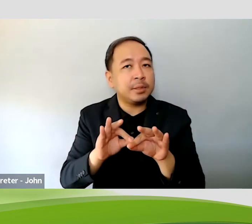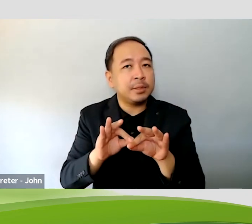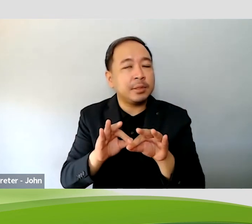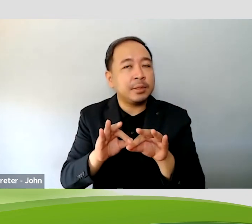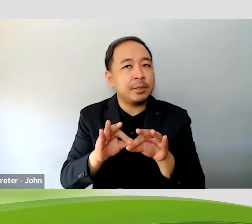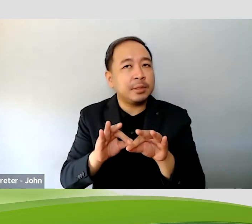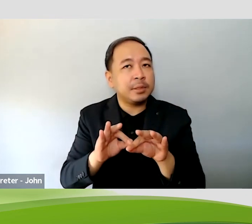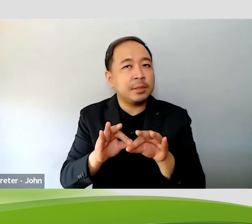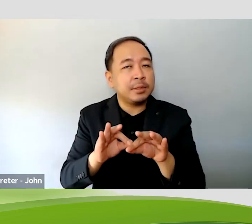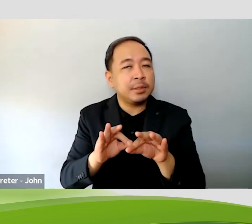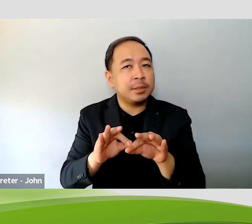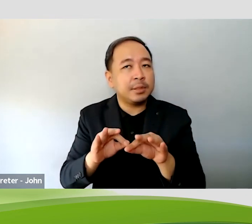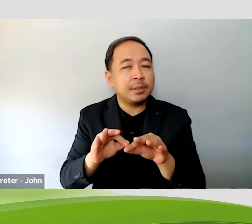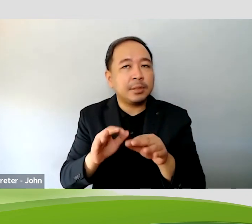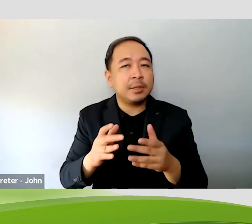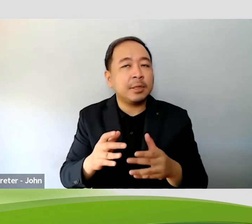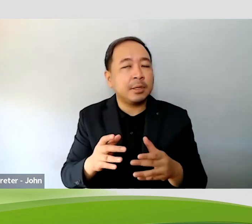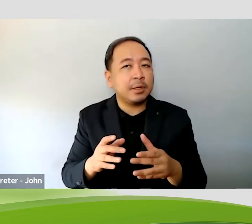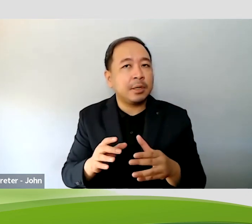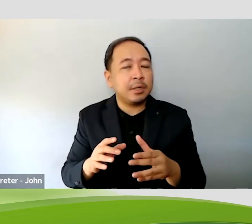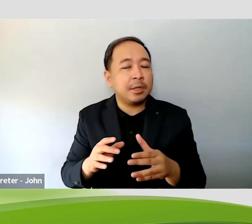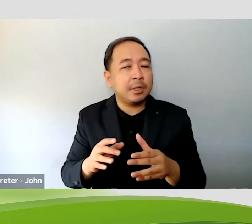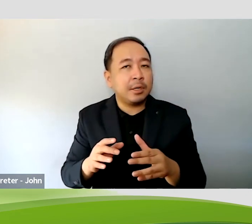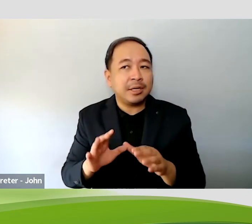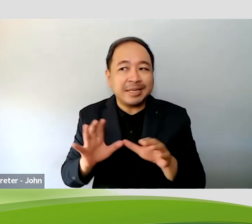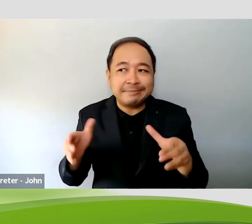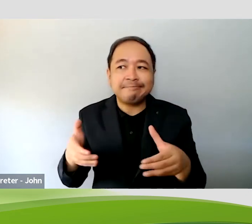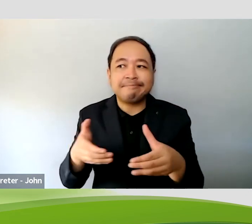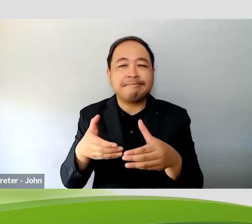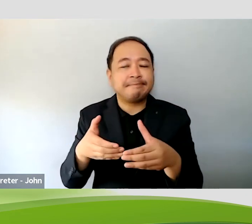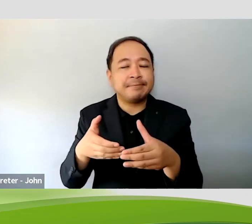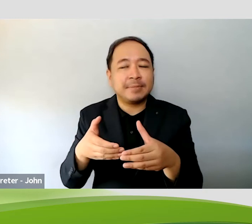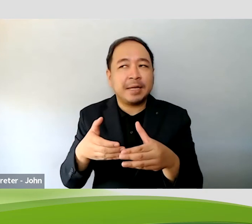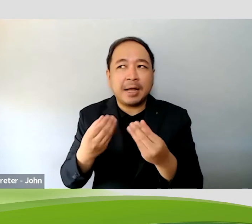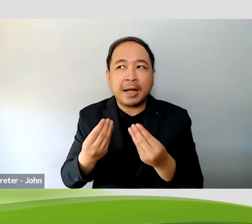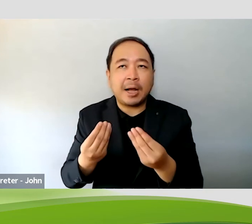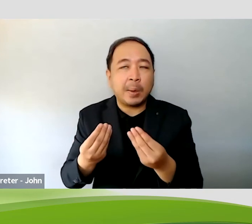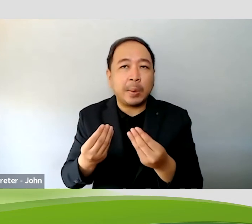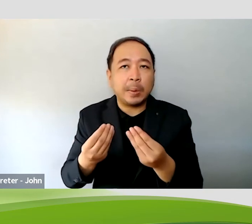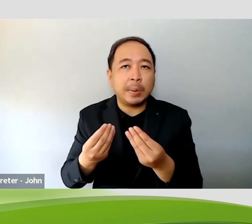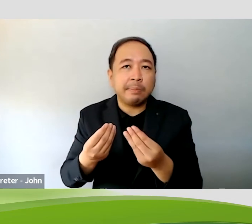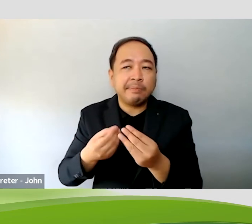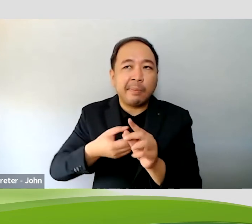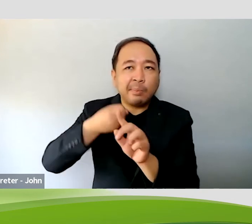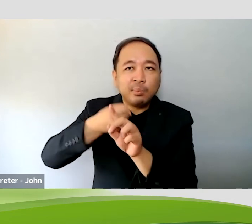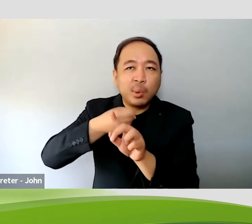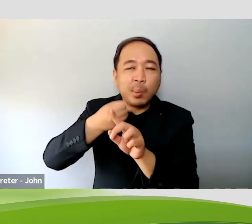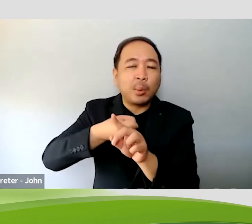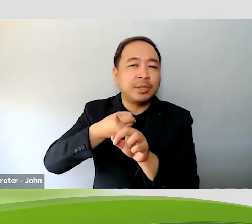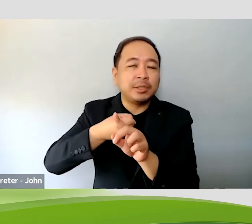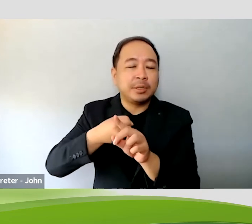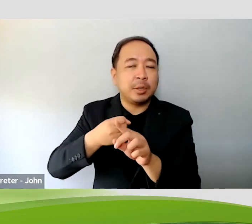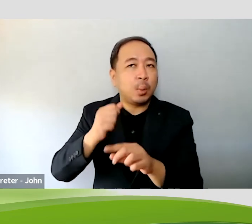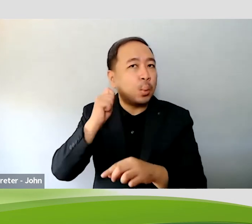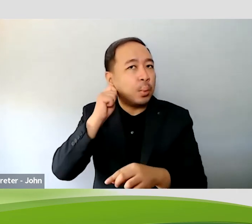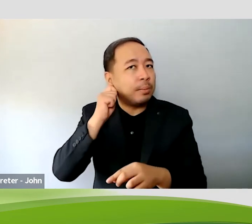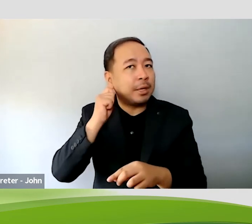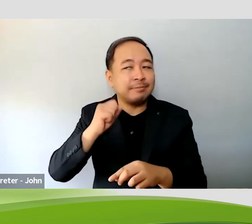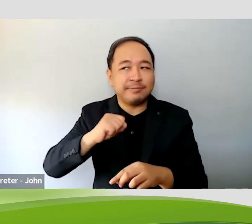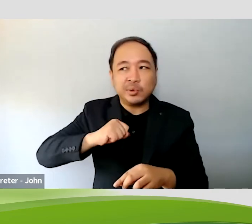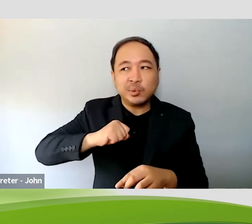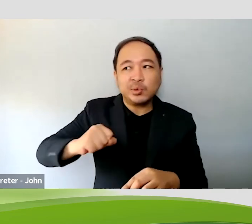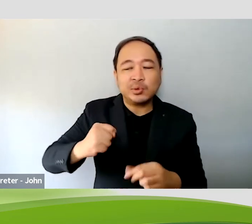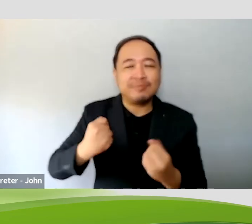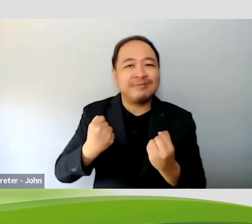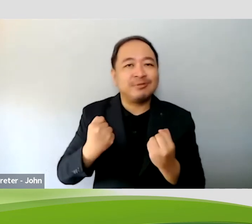in promoting women's resilience to deal with disasters, climate change, and